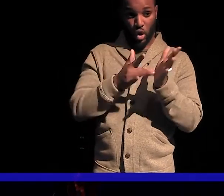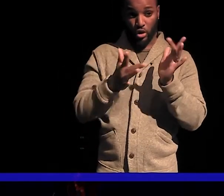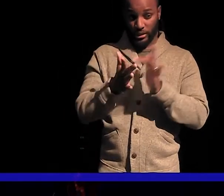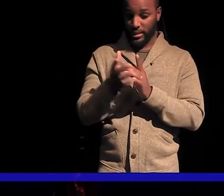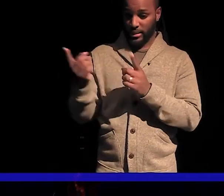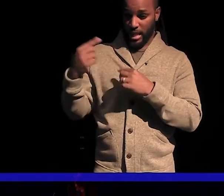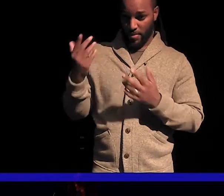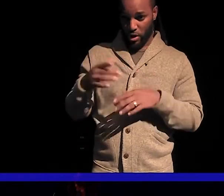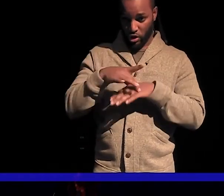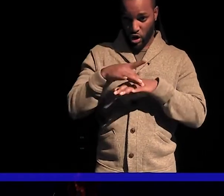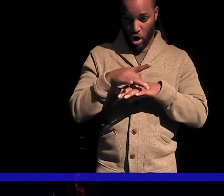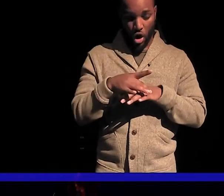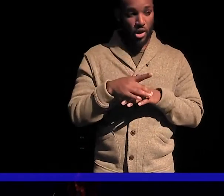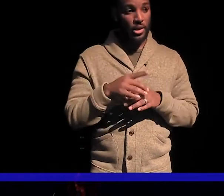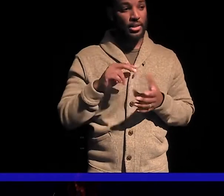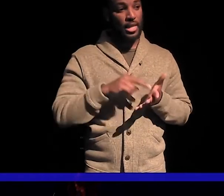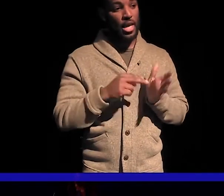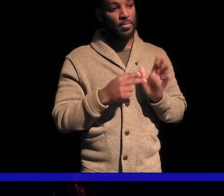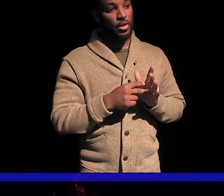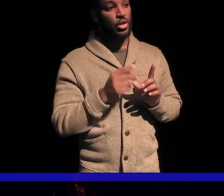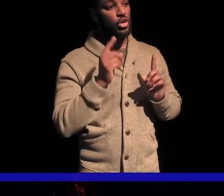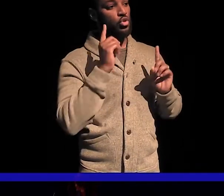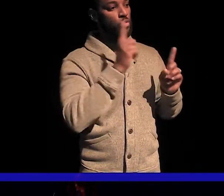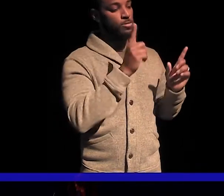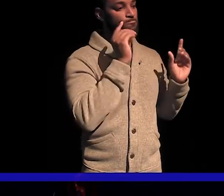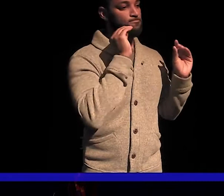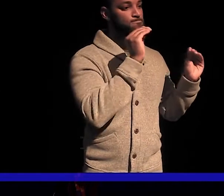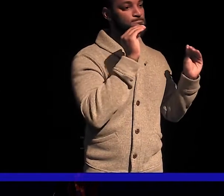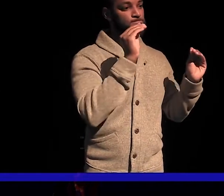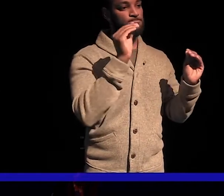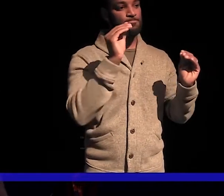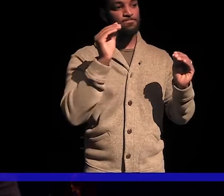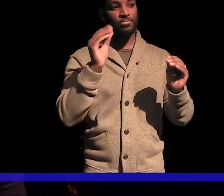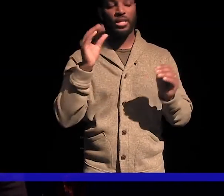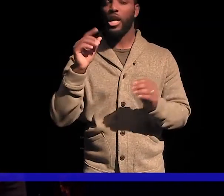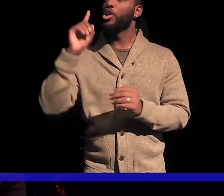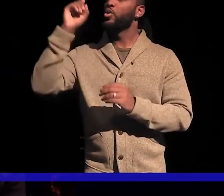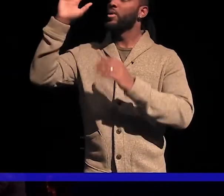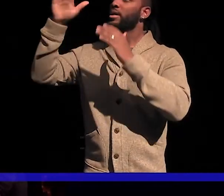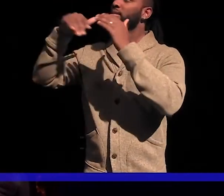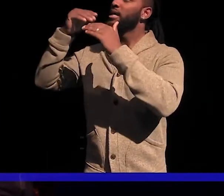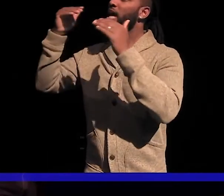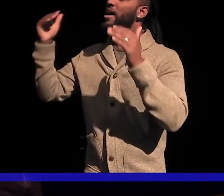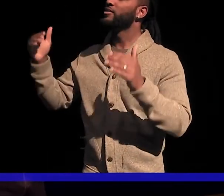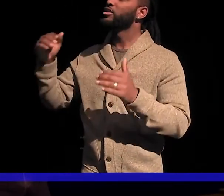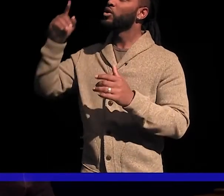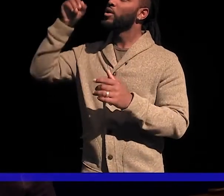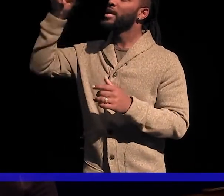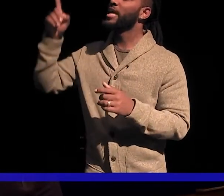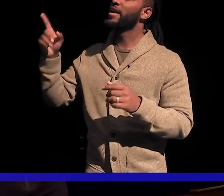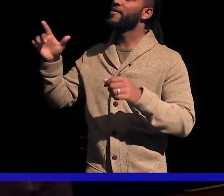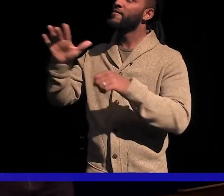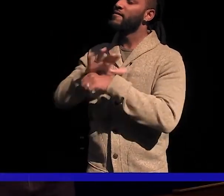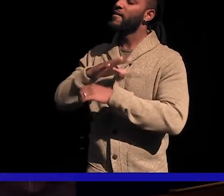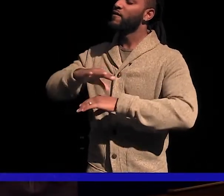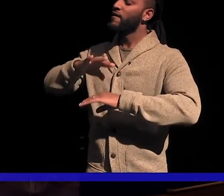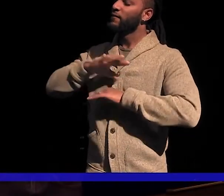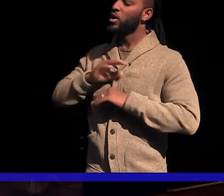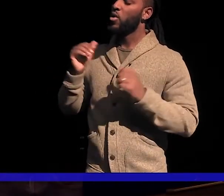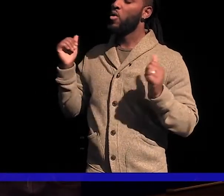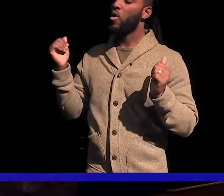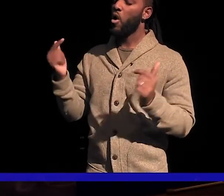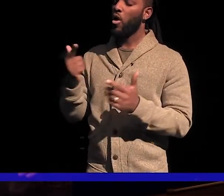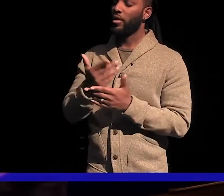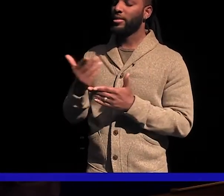also ascended far above all the heavens, that he might fill all things. That's a lot of words in